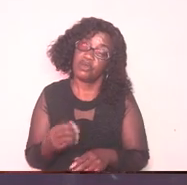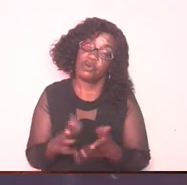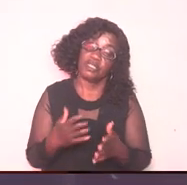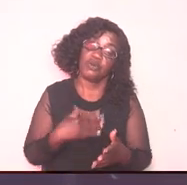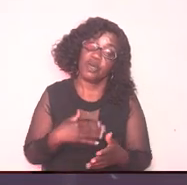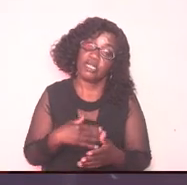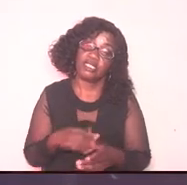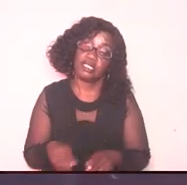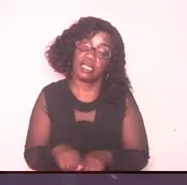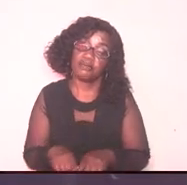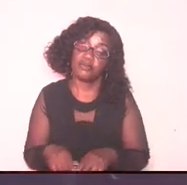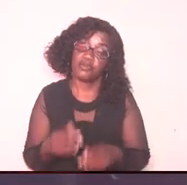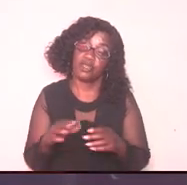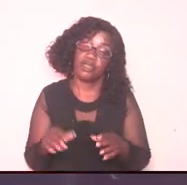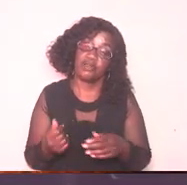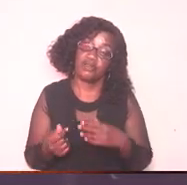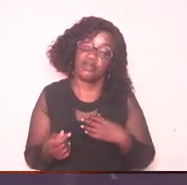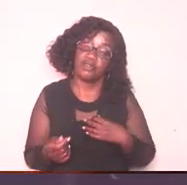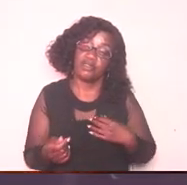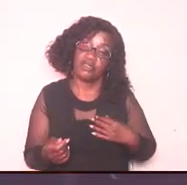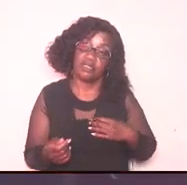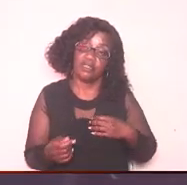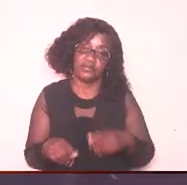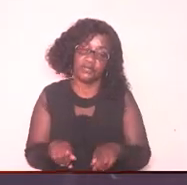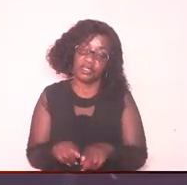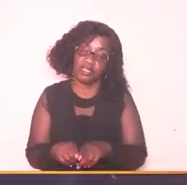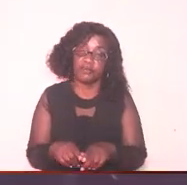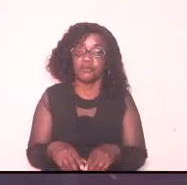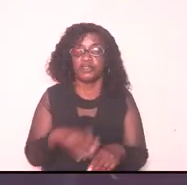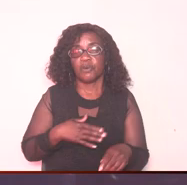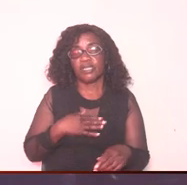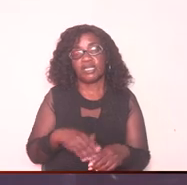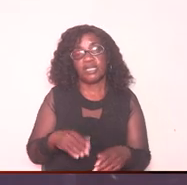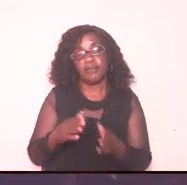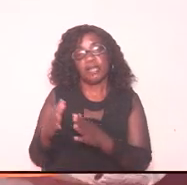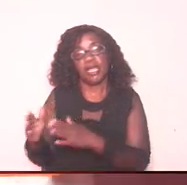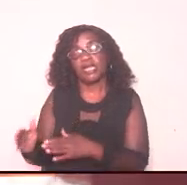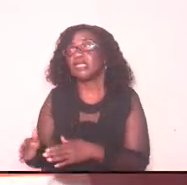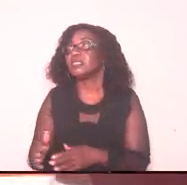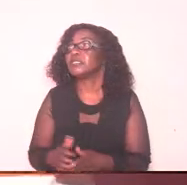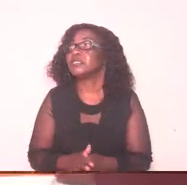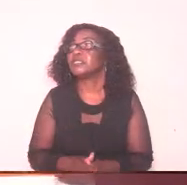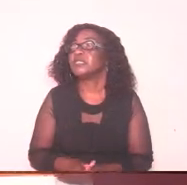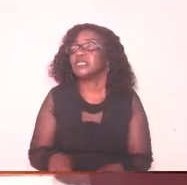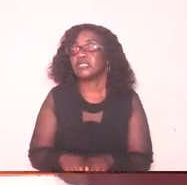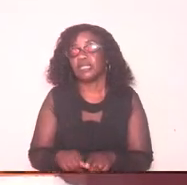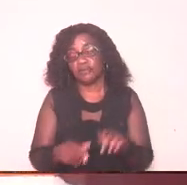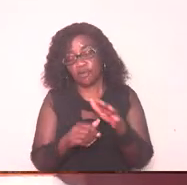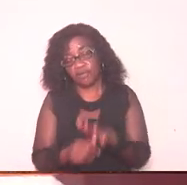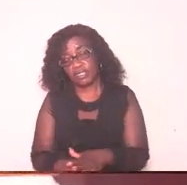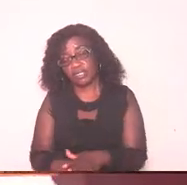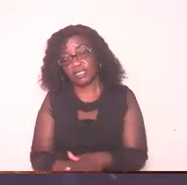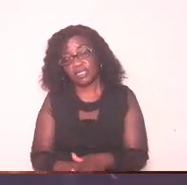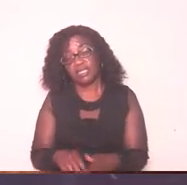the major issue that we have with side government, where they are advocating for a system that is repressive, where we are saying